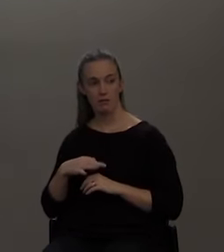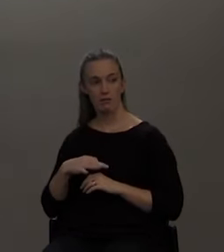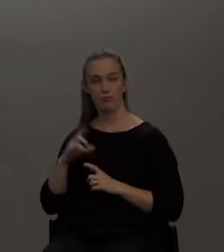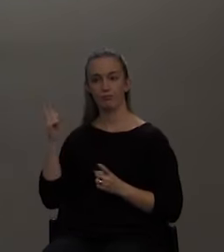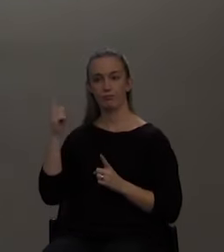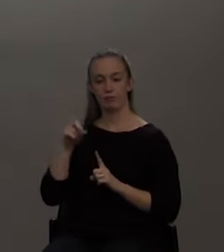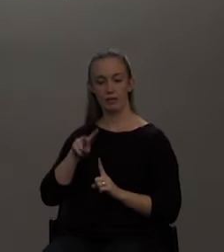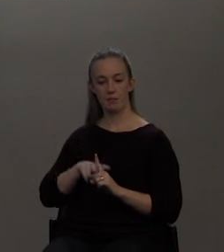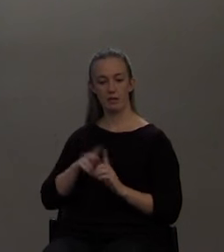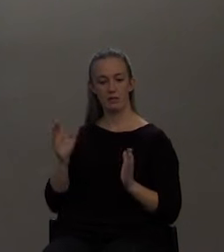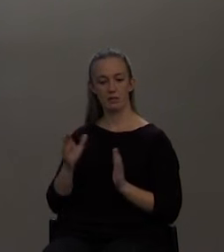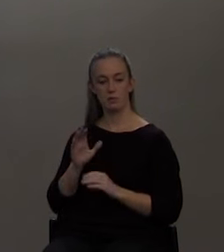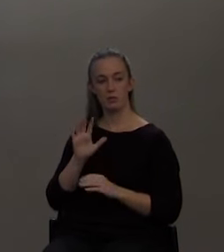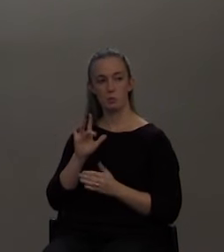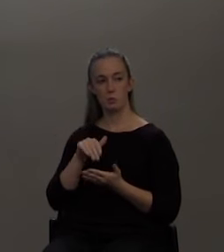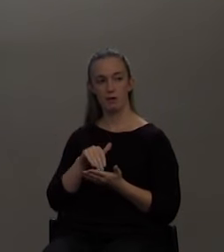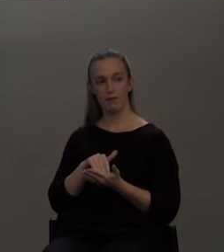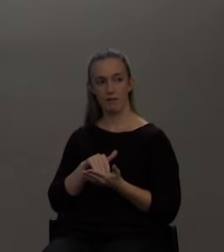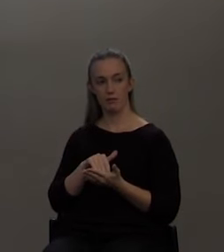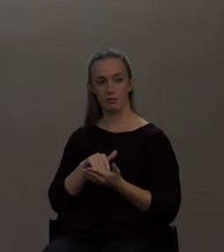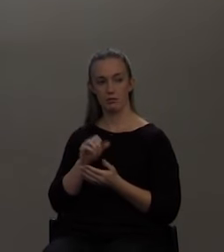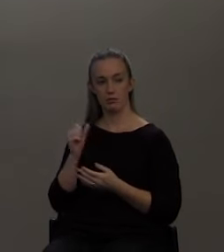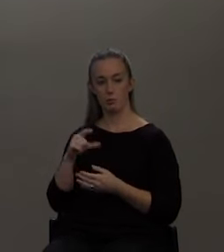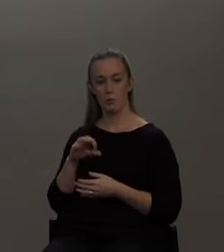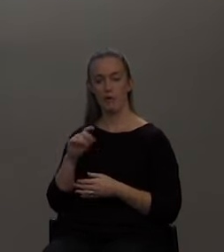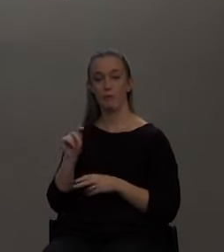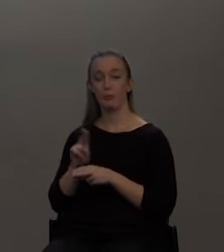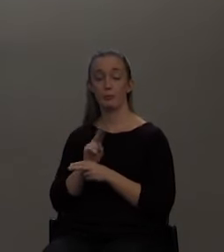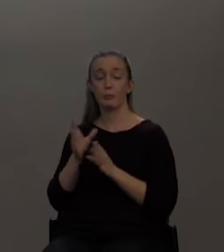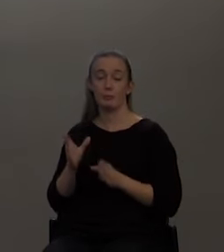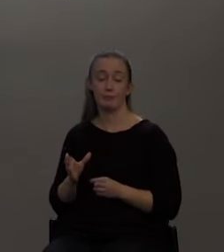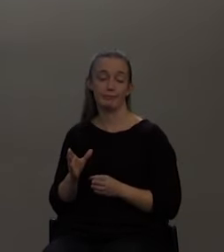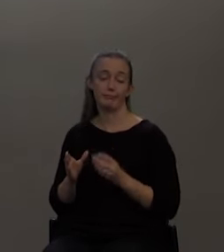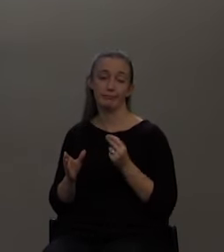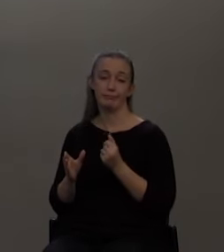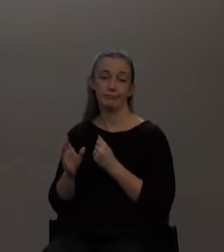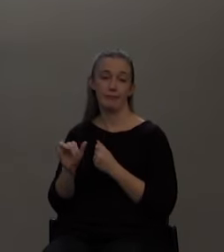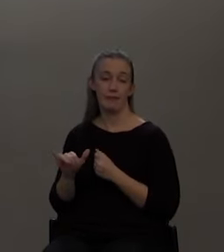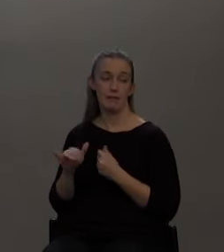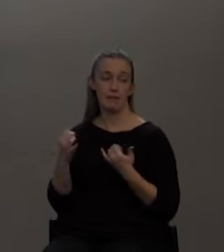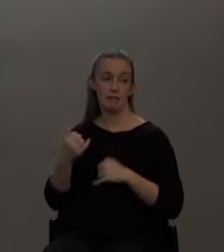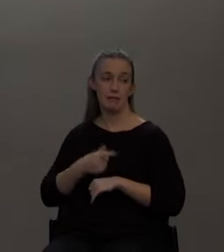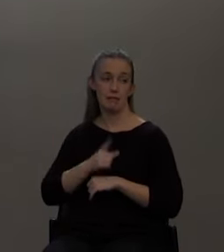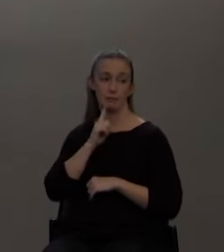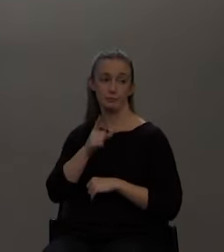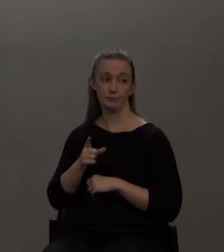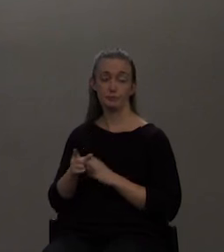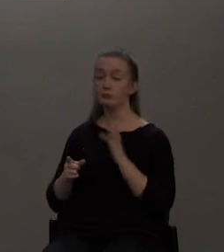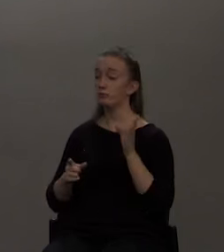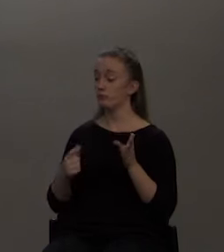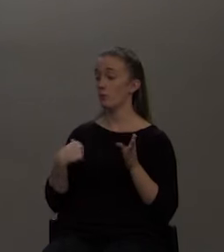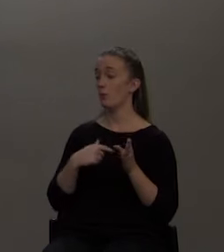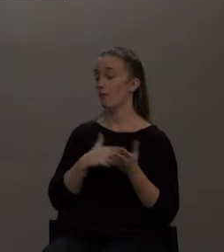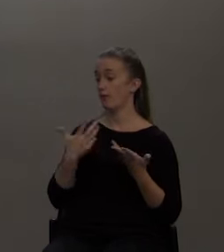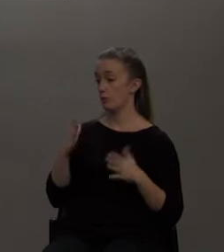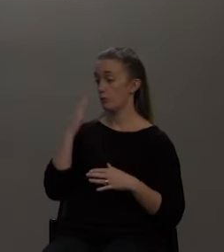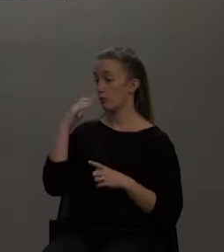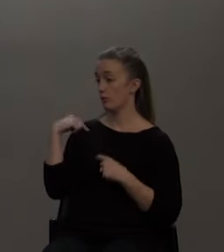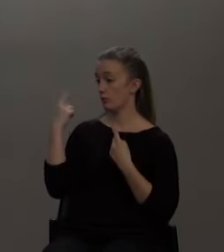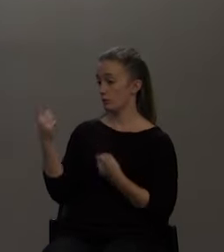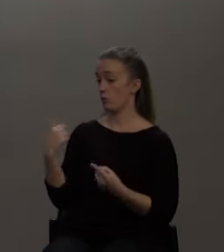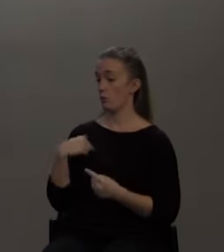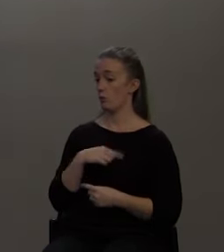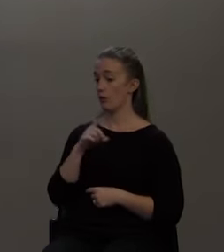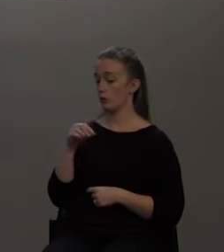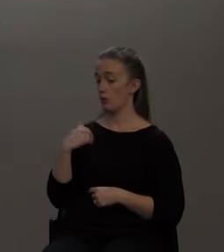down to the small 25,000 square foot user. Well, unfortunately, today's reality. We have known for some time, I think, that we have a limited or almost